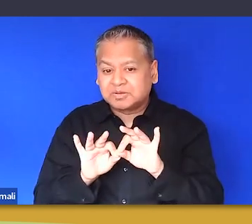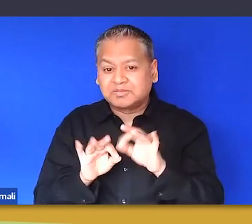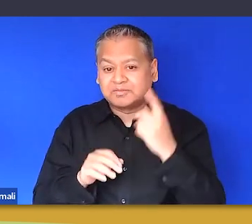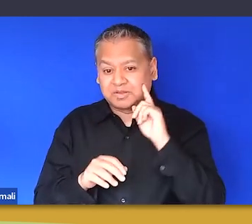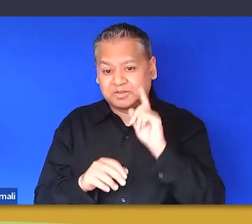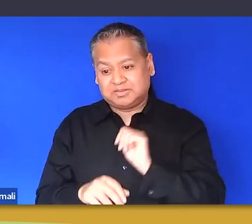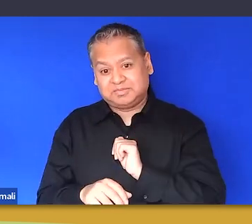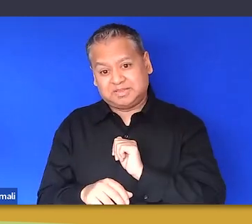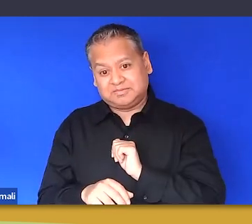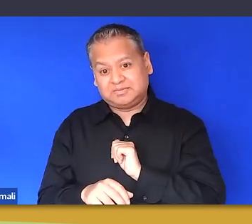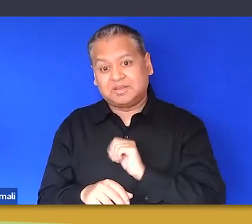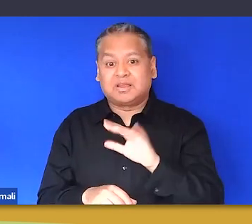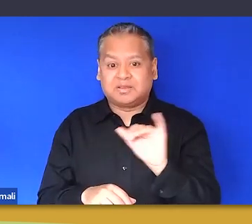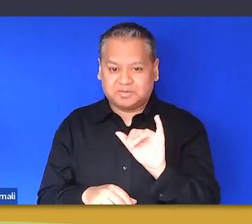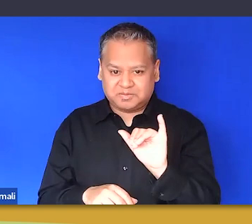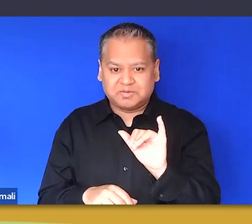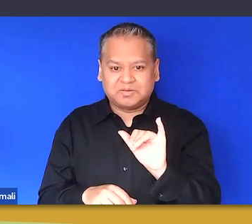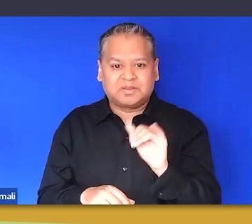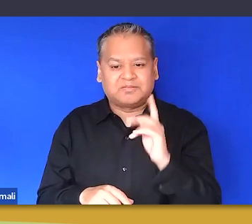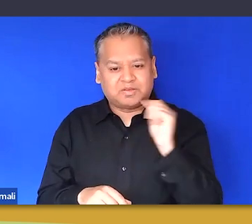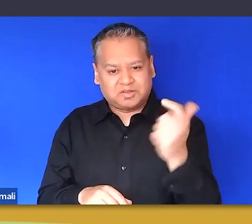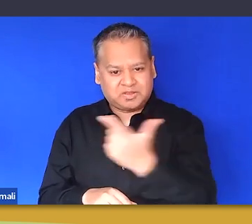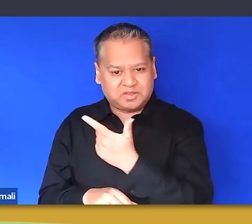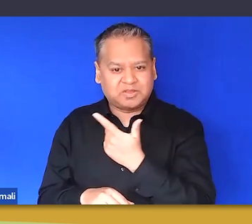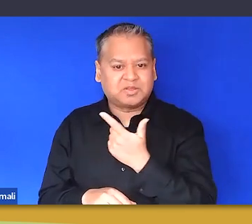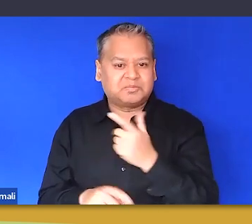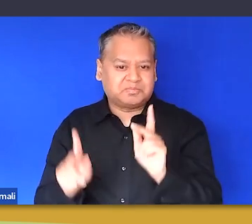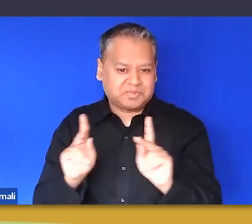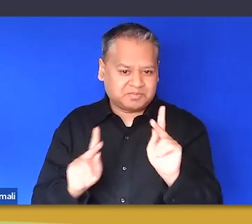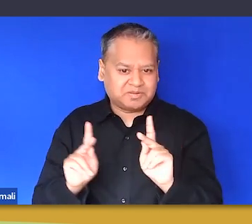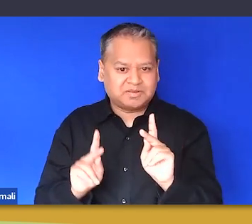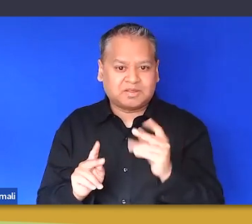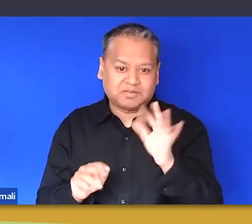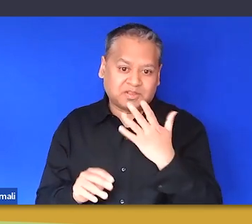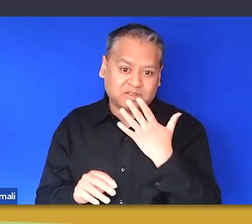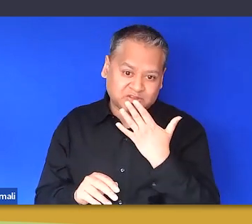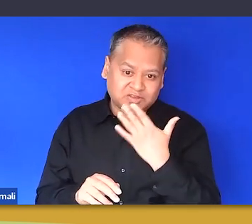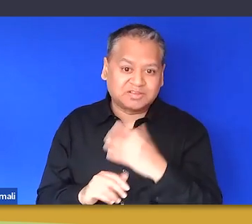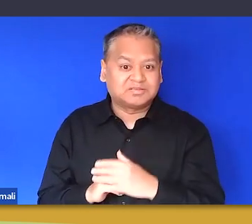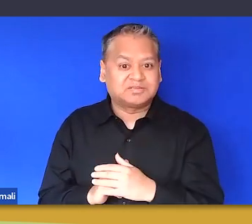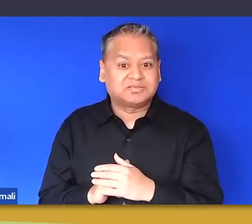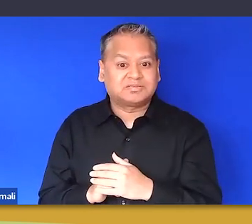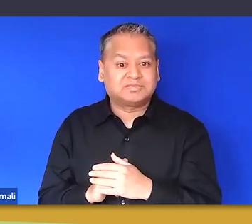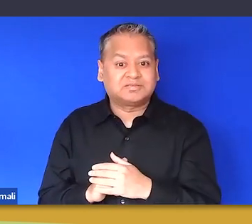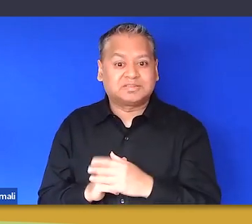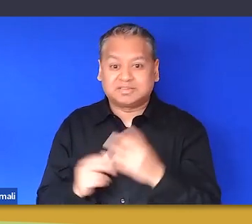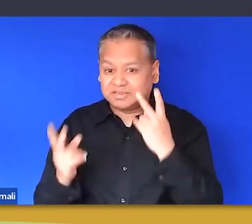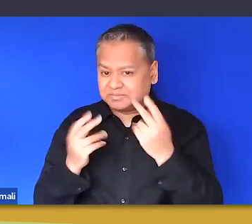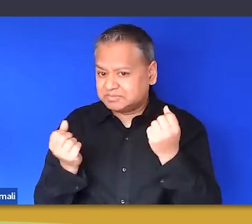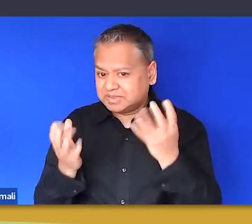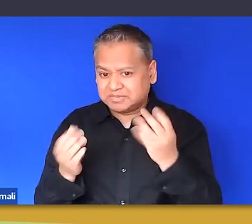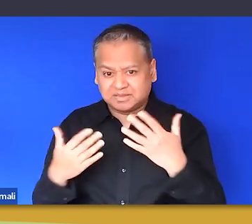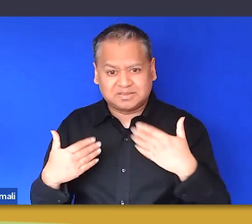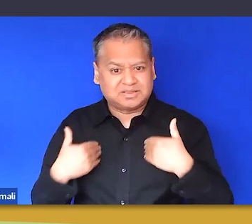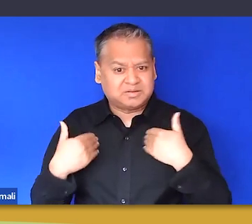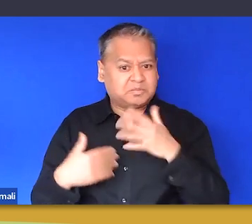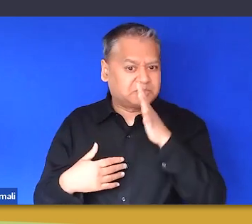community of color and the young BIPOC women that have been part of the work that we were